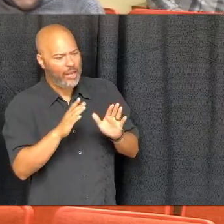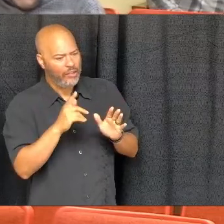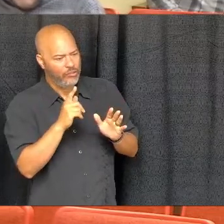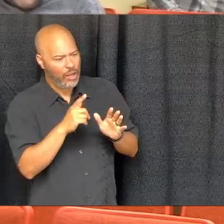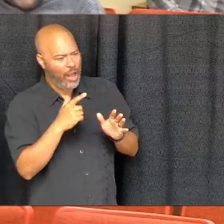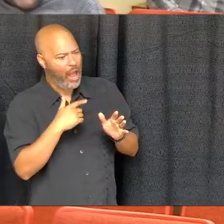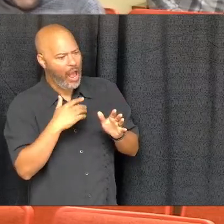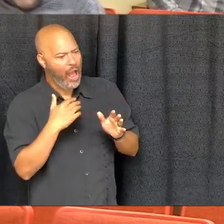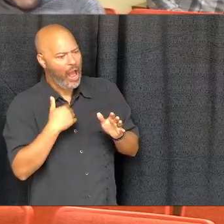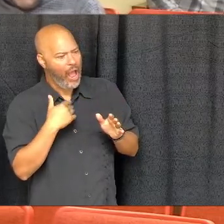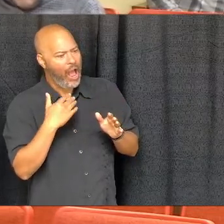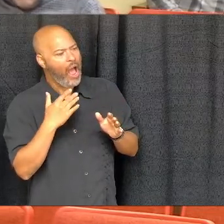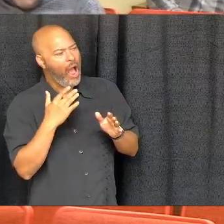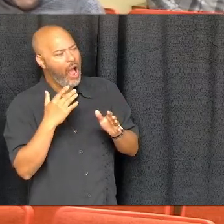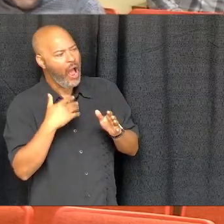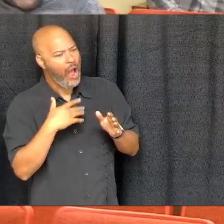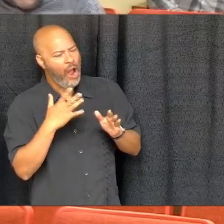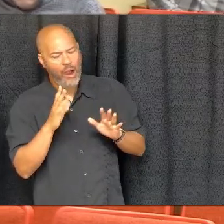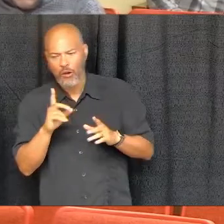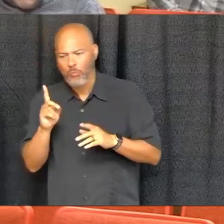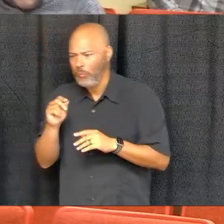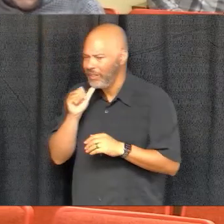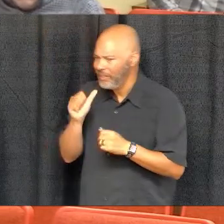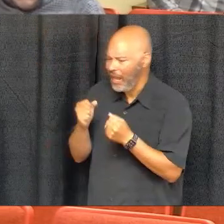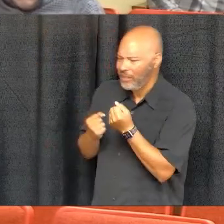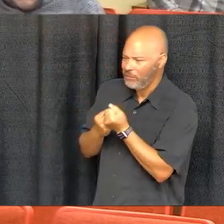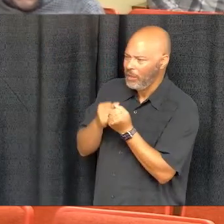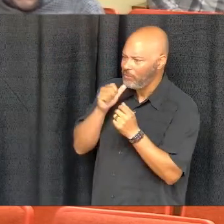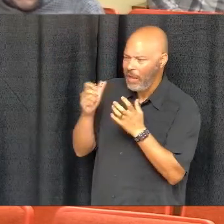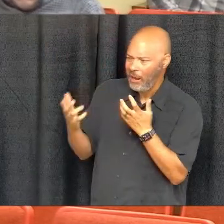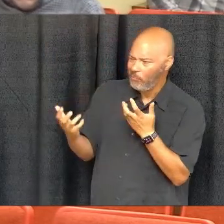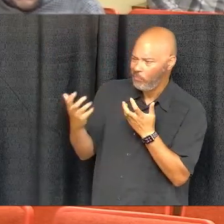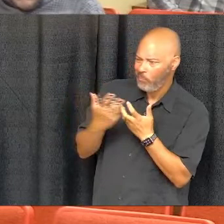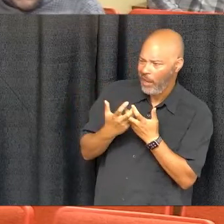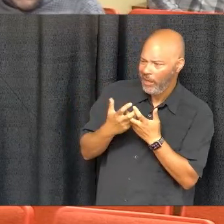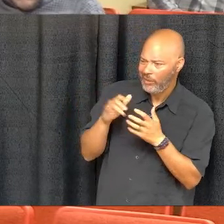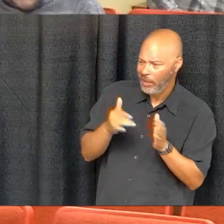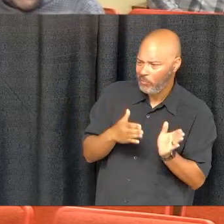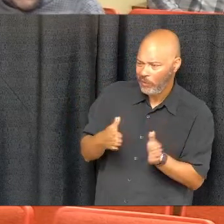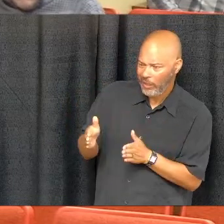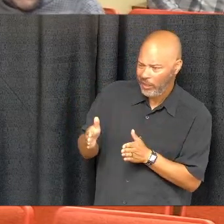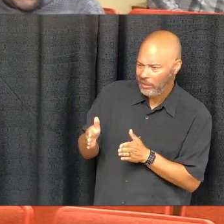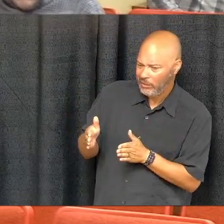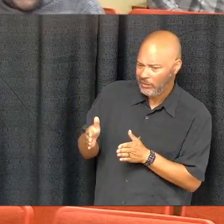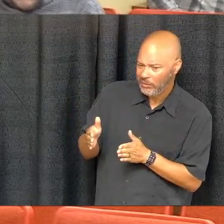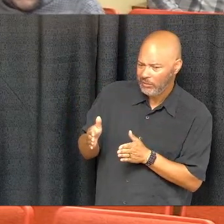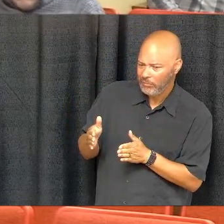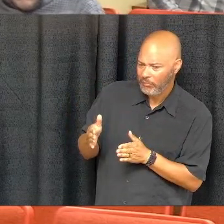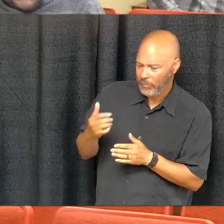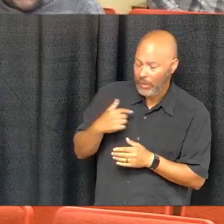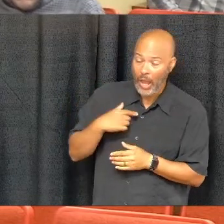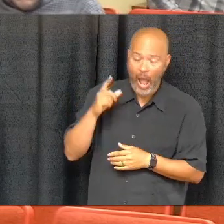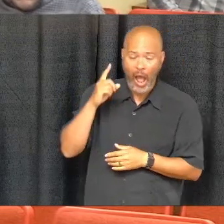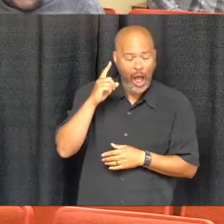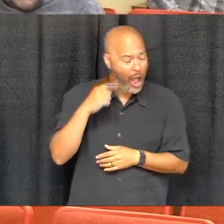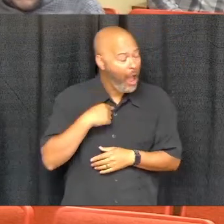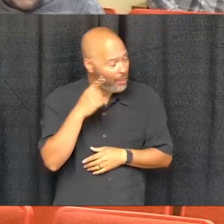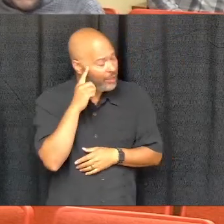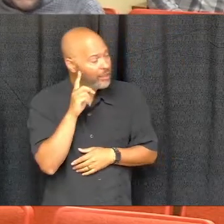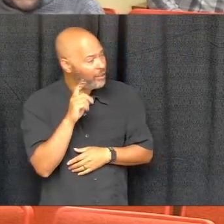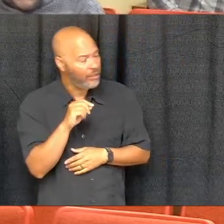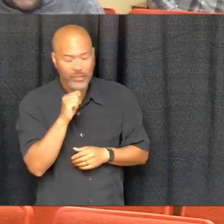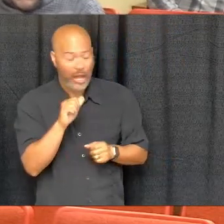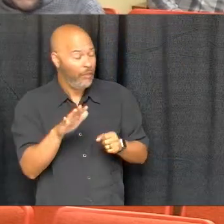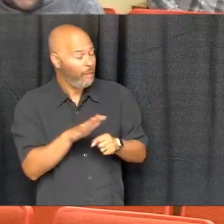I'll does not explain. really support or align with the Red River Neighborhood Plan. Am I correct? I believe it does. To the fullest. Not